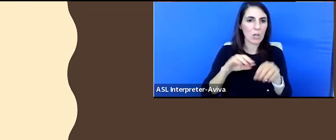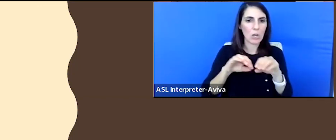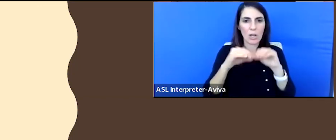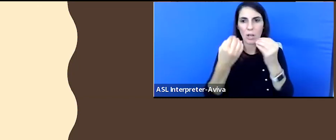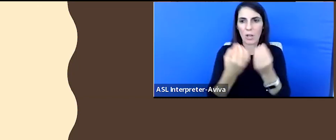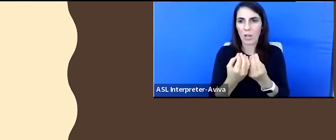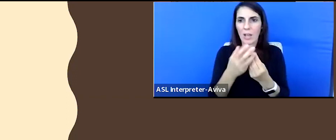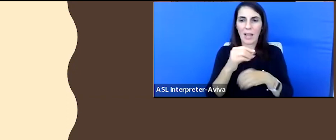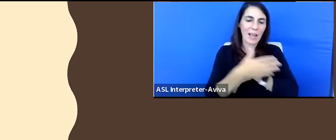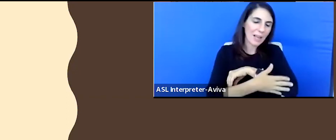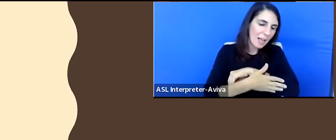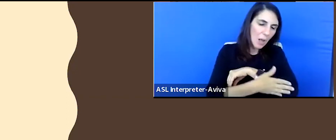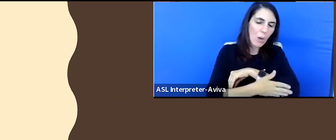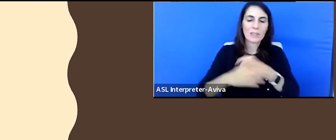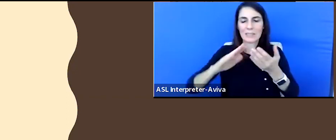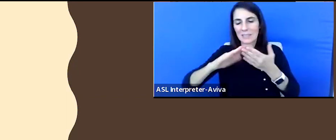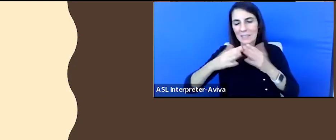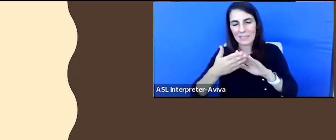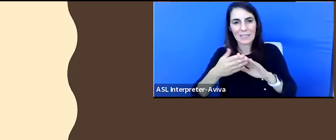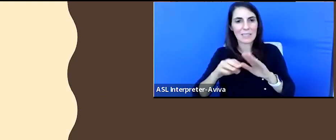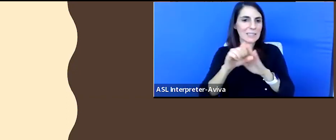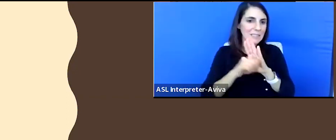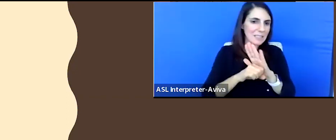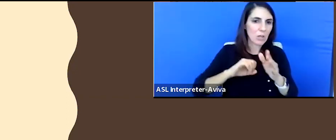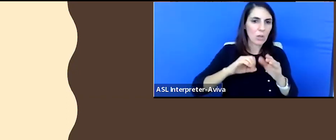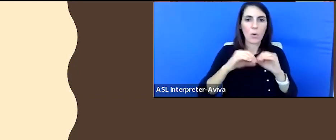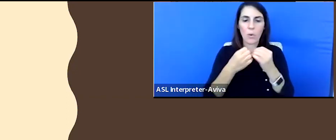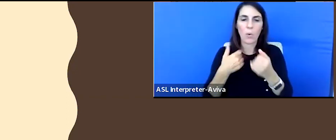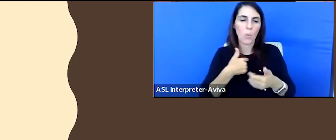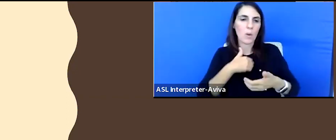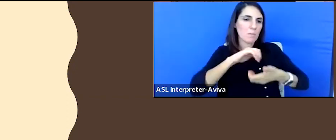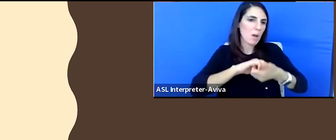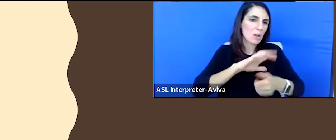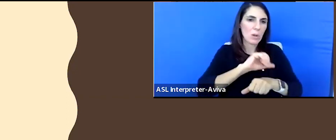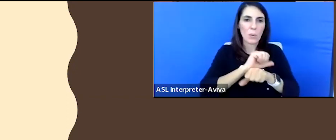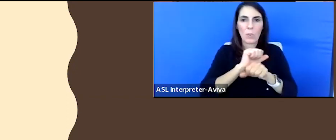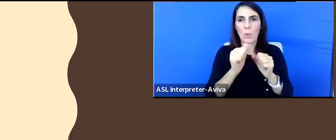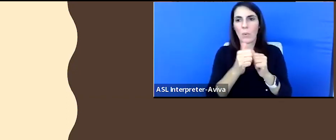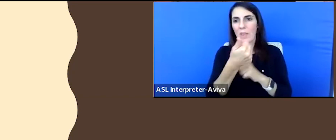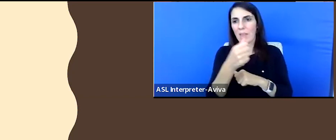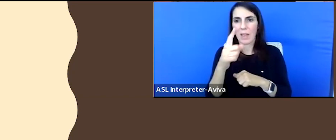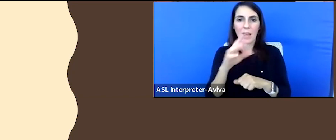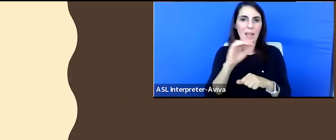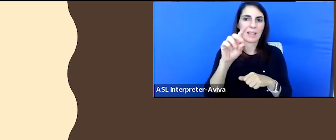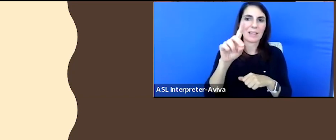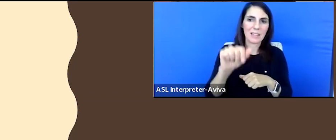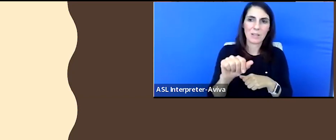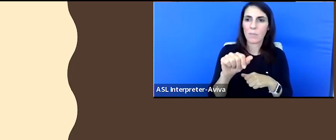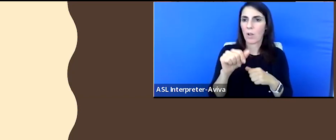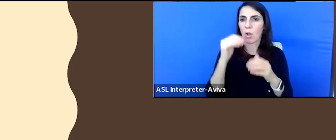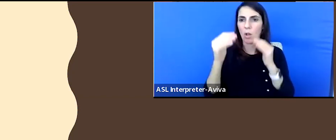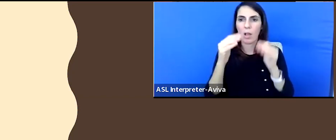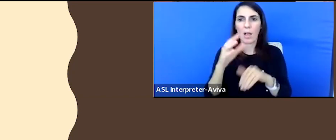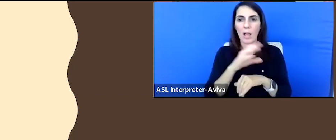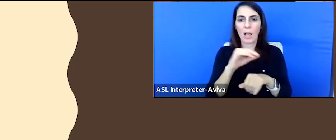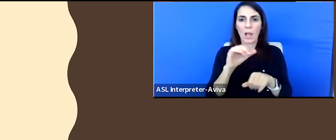a county, city, and state organization. We work with everybody and we partner with everybody. And I'm a disabled adult and I run it. And I partner with other